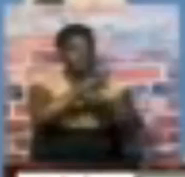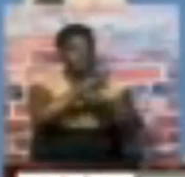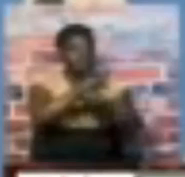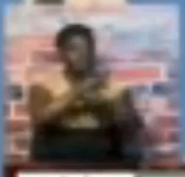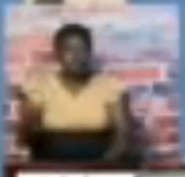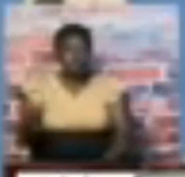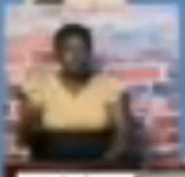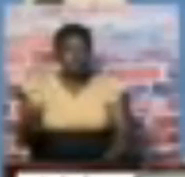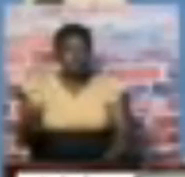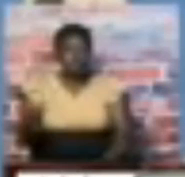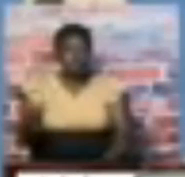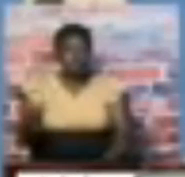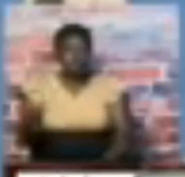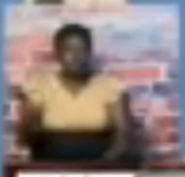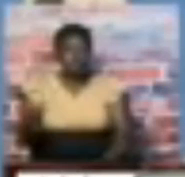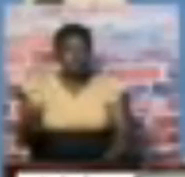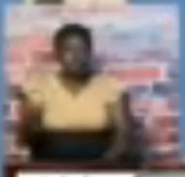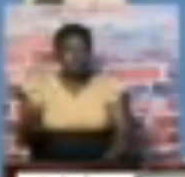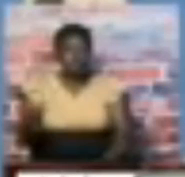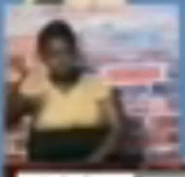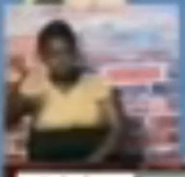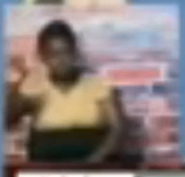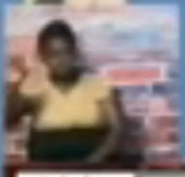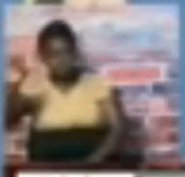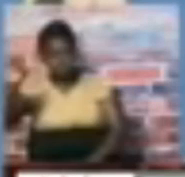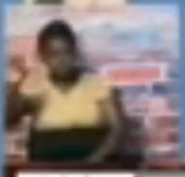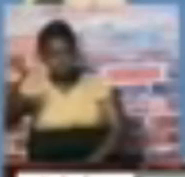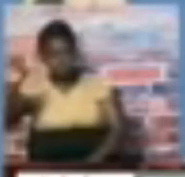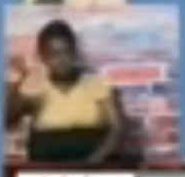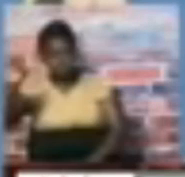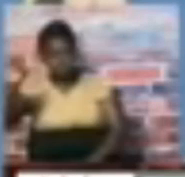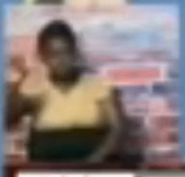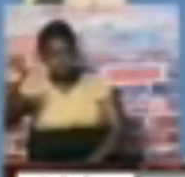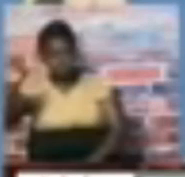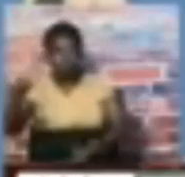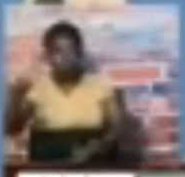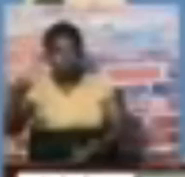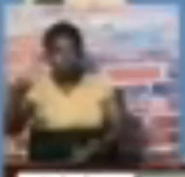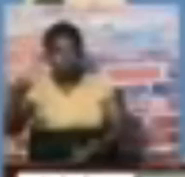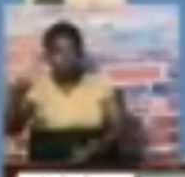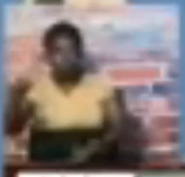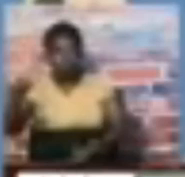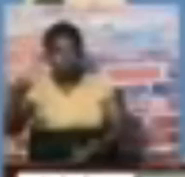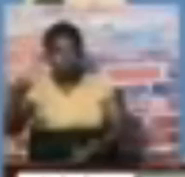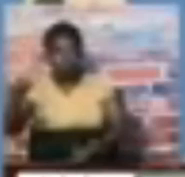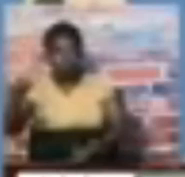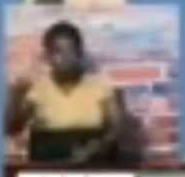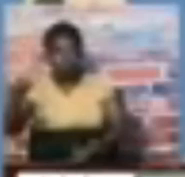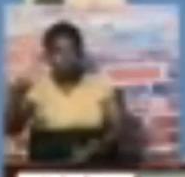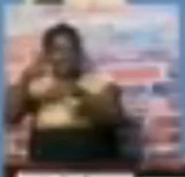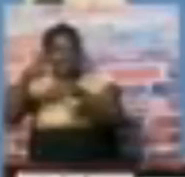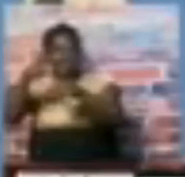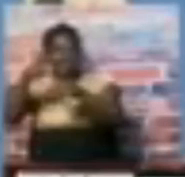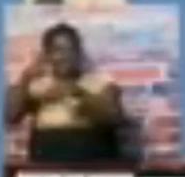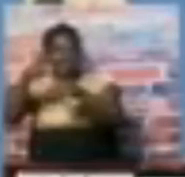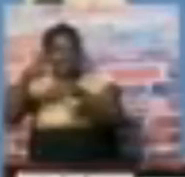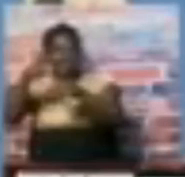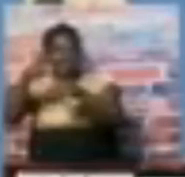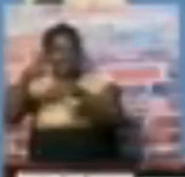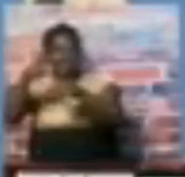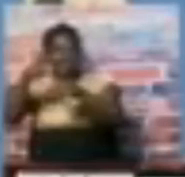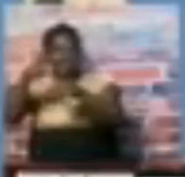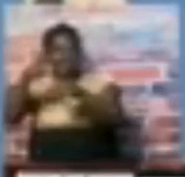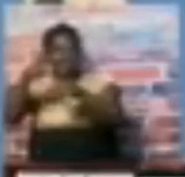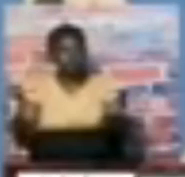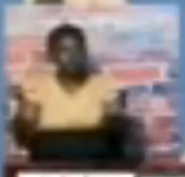Kaware, Kanungu, Chisoro, Rubanda, Ruchiga, Rukunjiri. Here, the public buses, public means